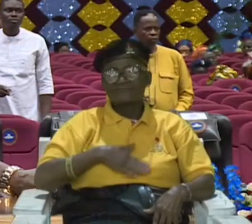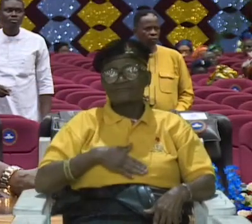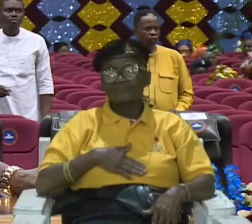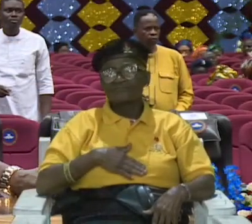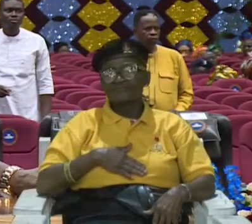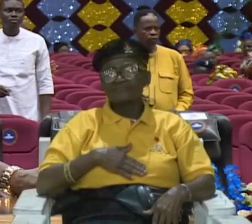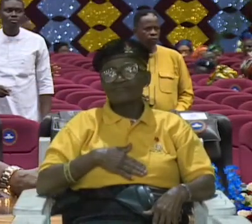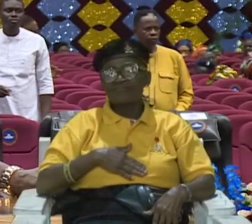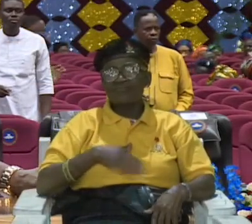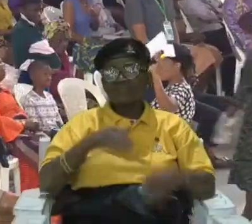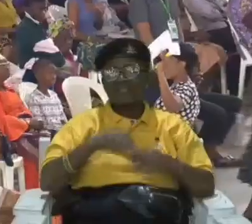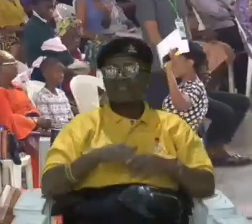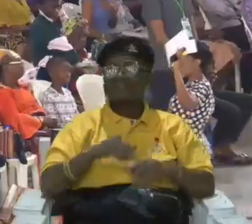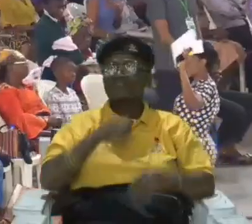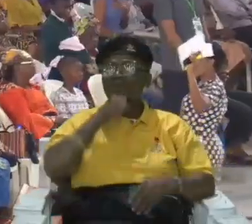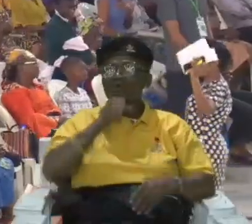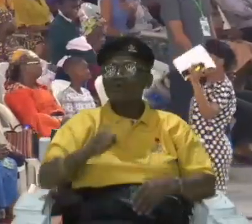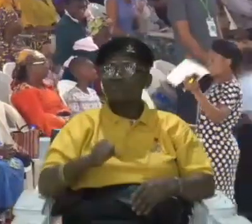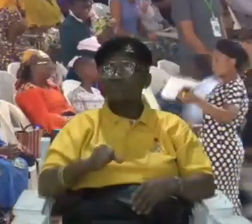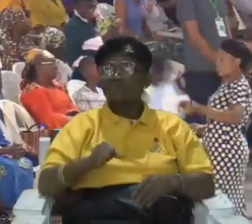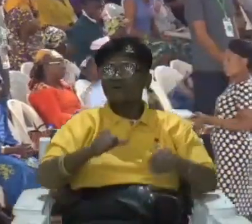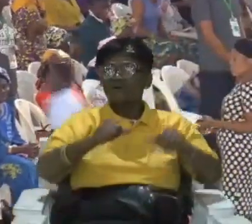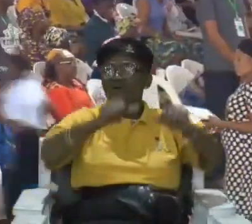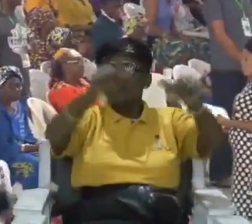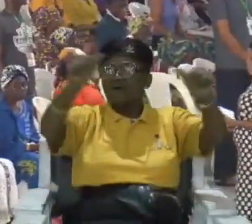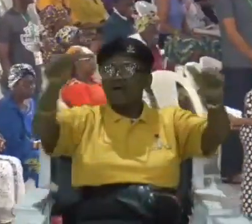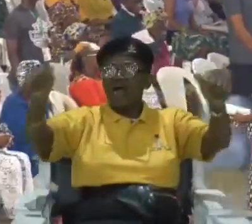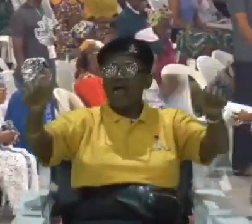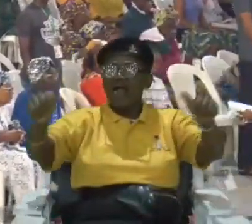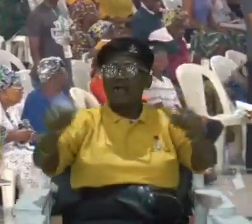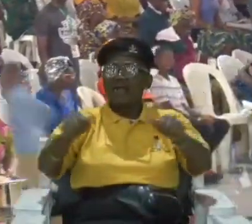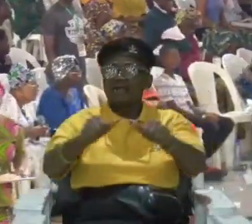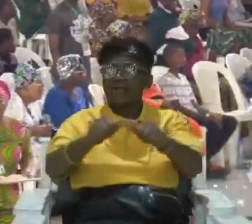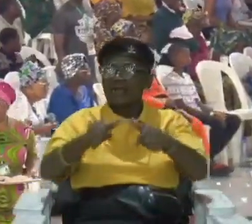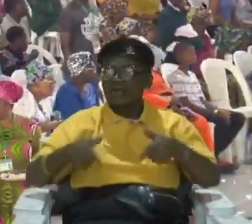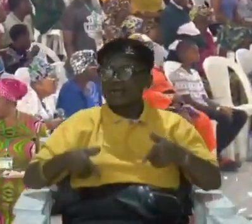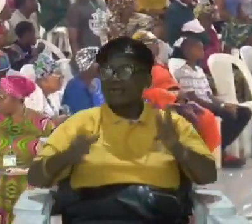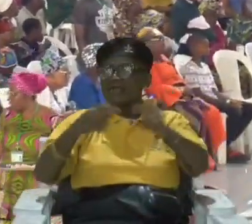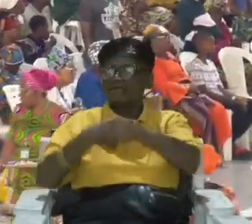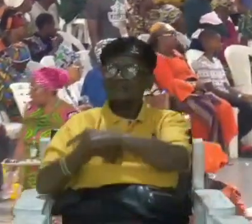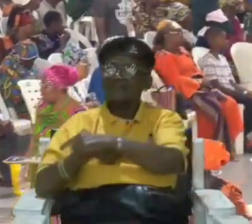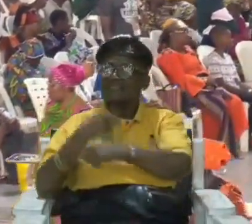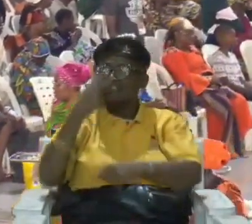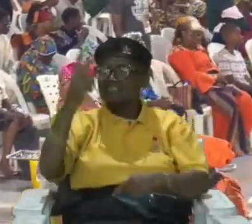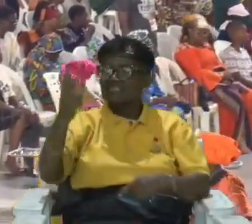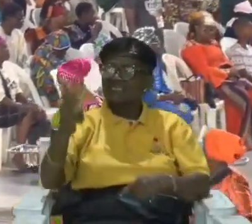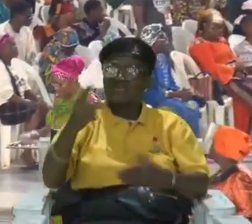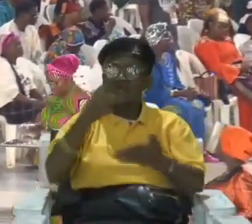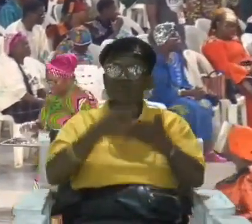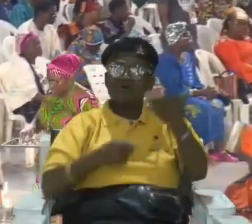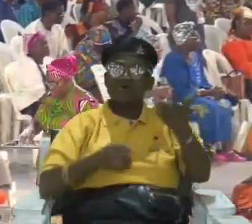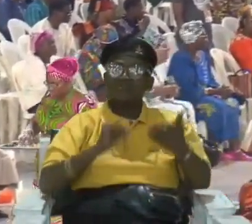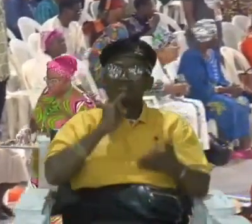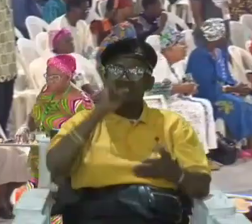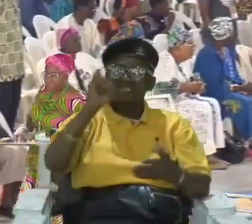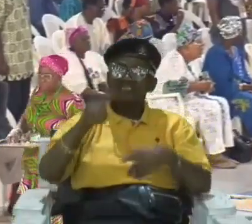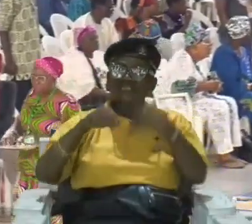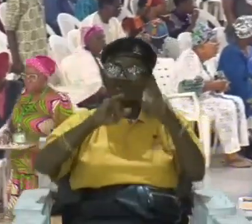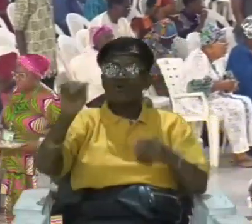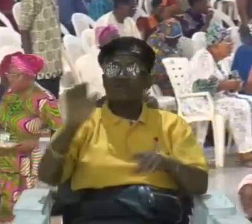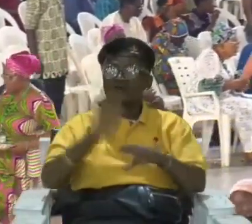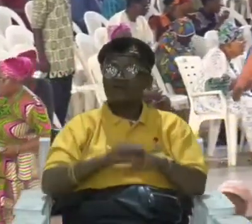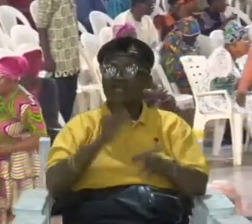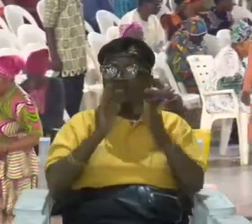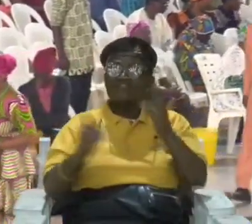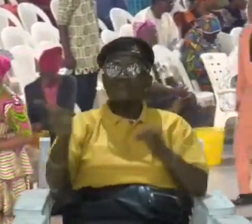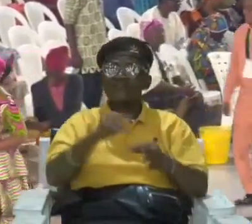In the old auditorium, let me see what's going on. If you have not been served bread in the old auditorium, just